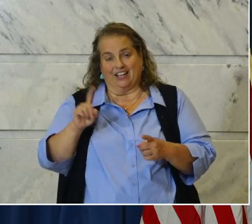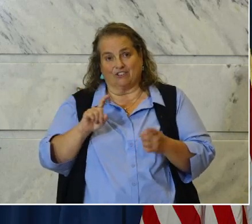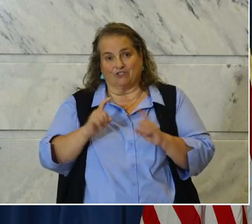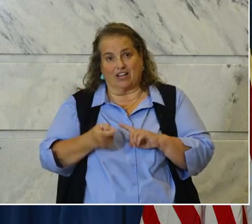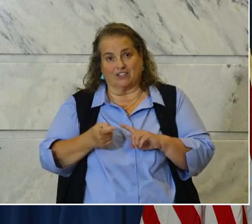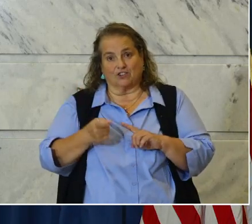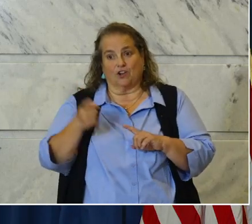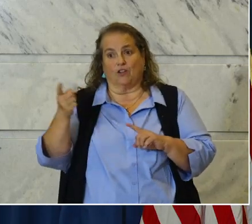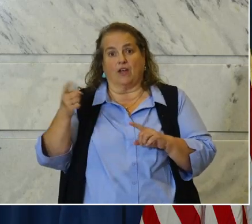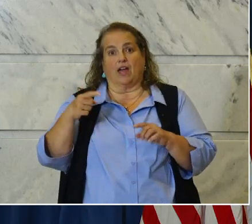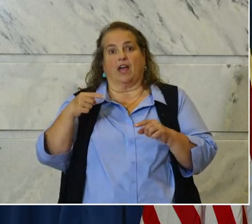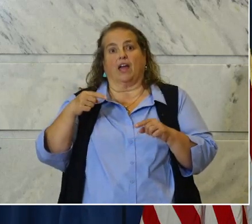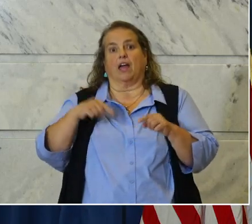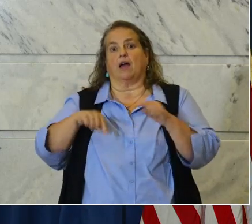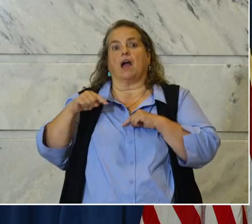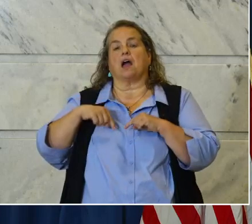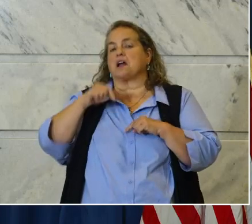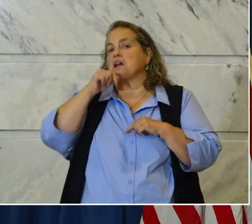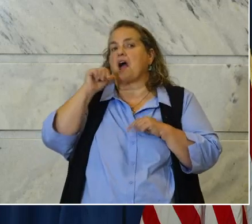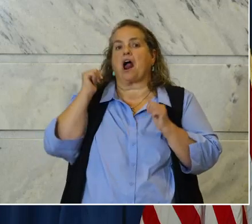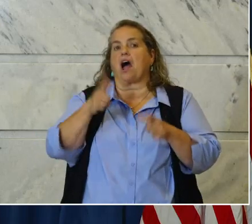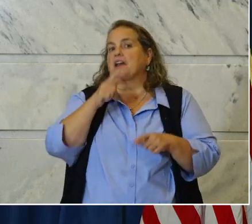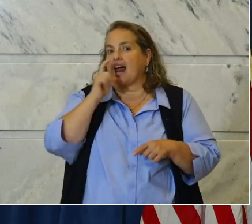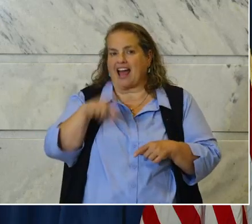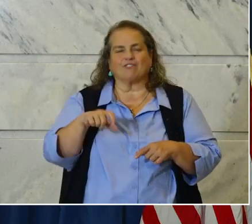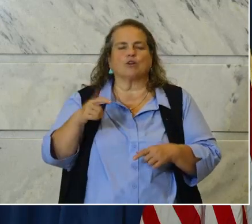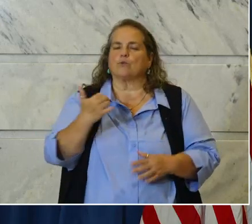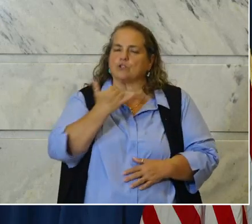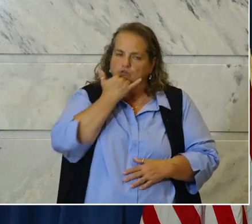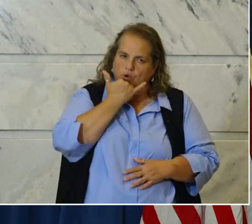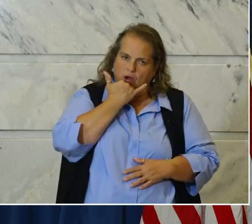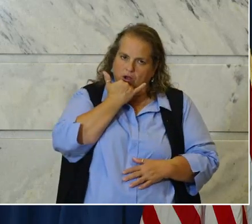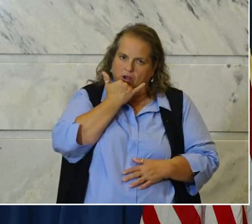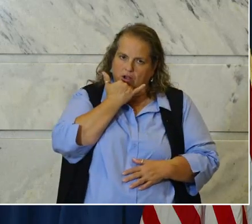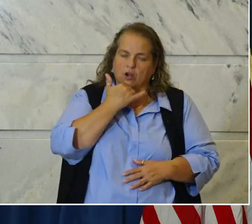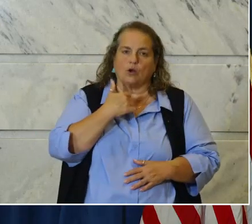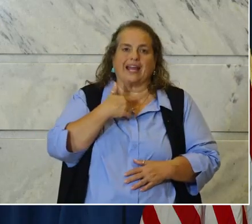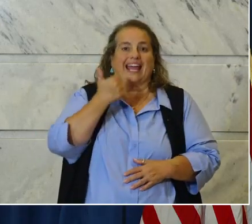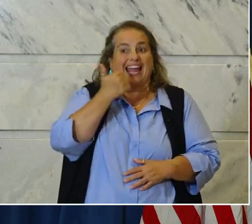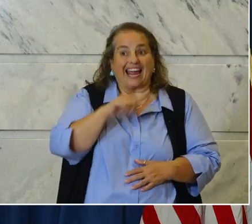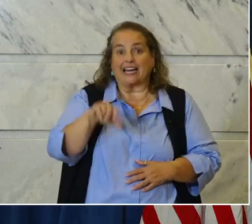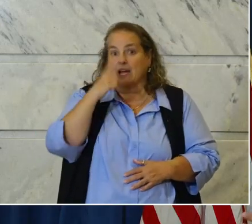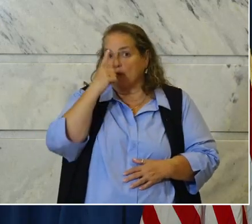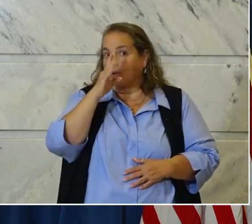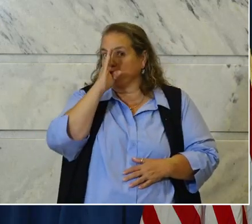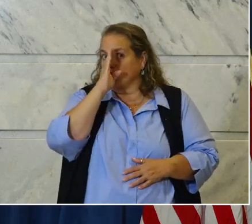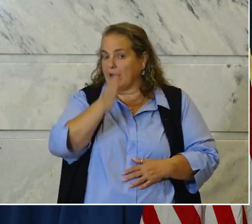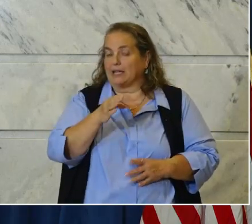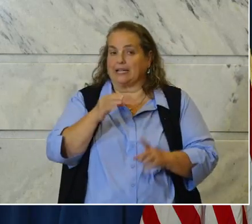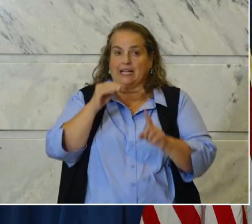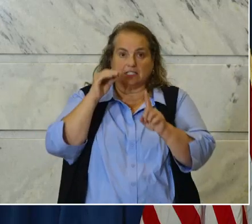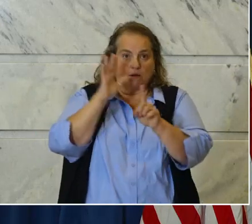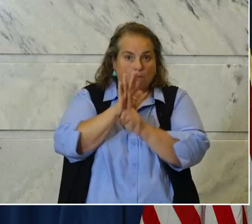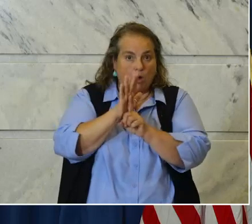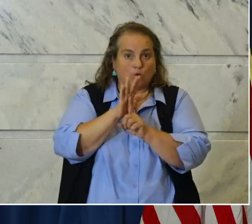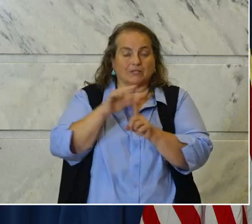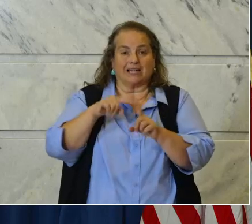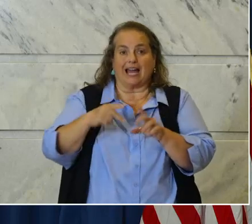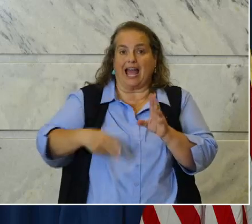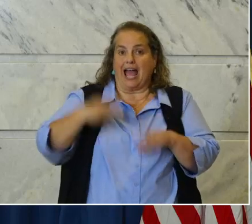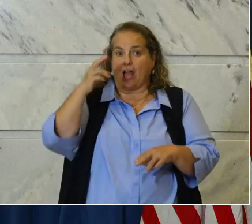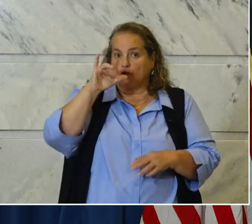wrong. We need people who have been directly exposed, especially in